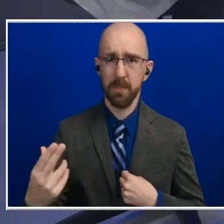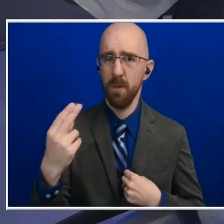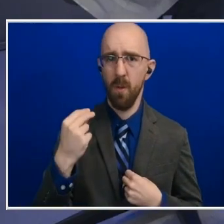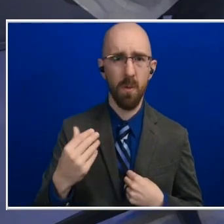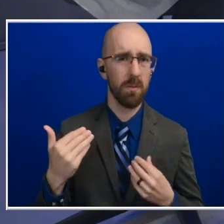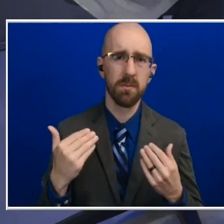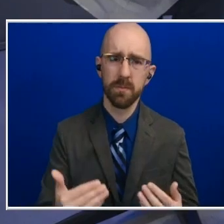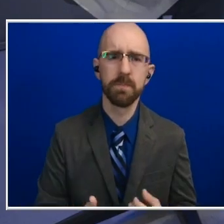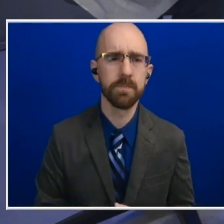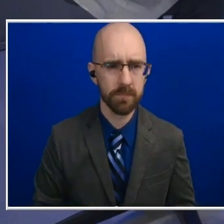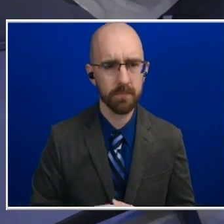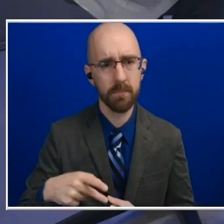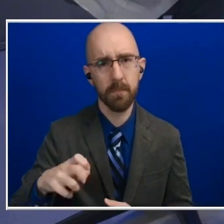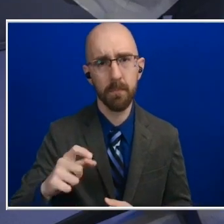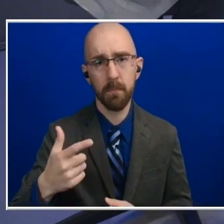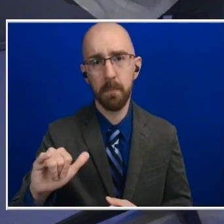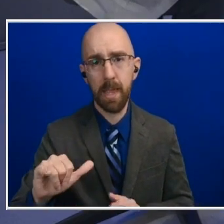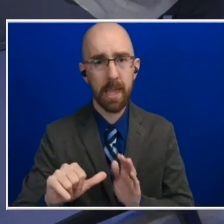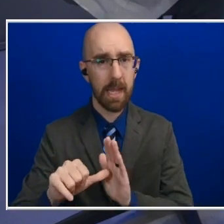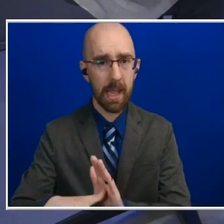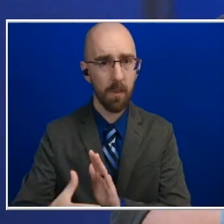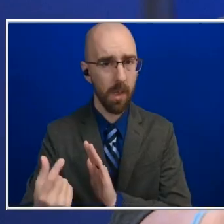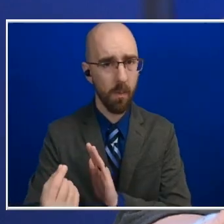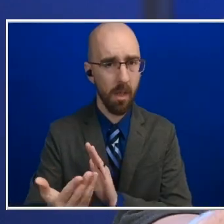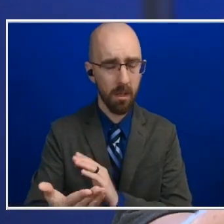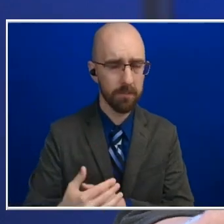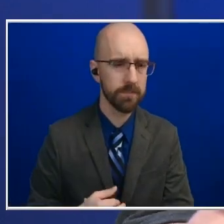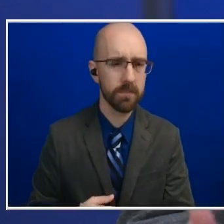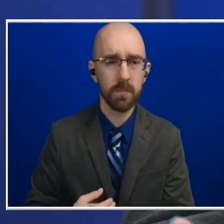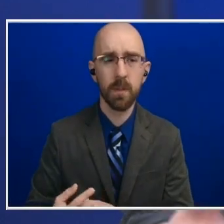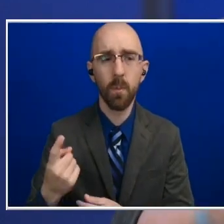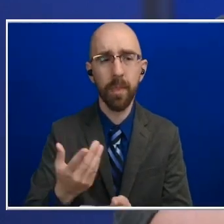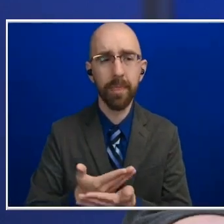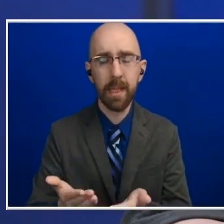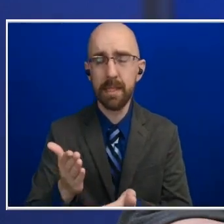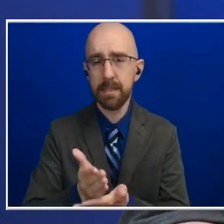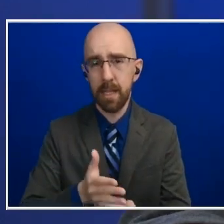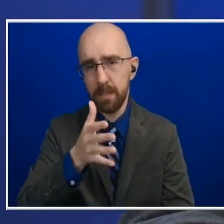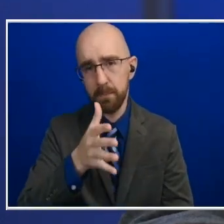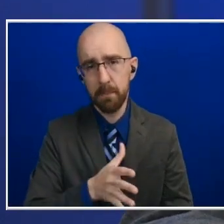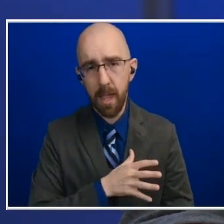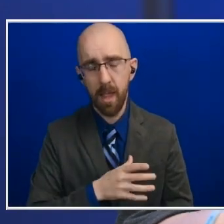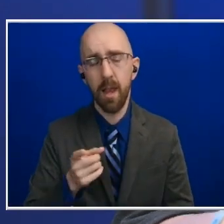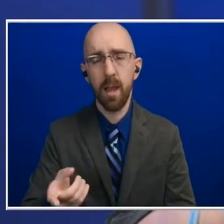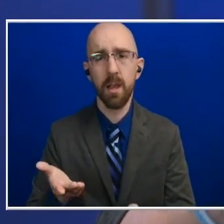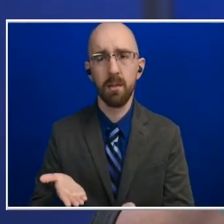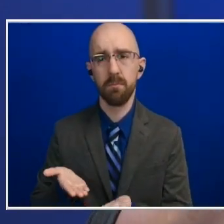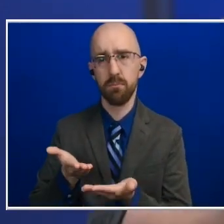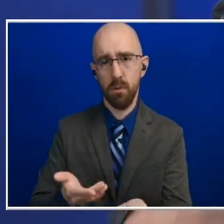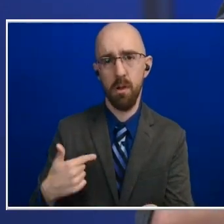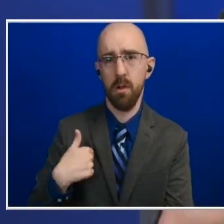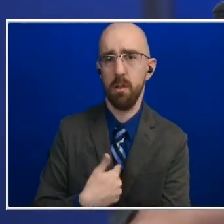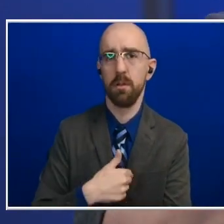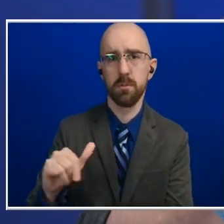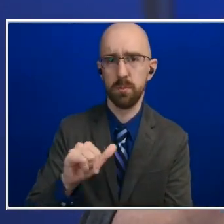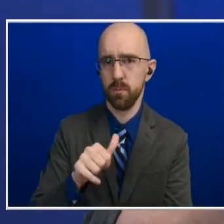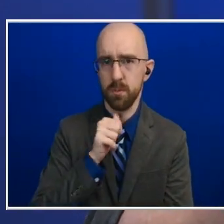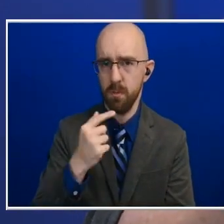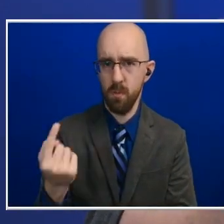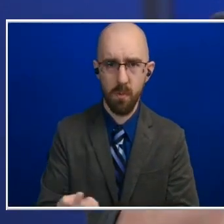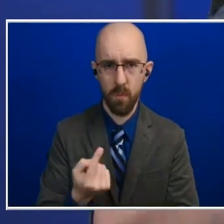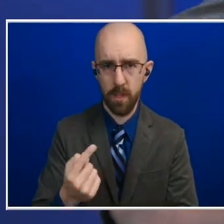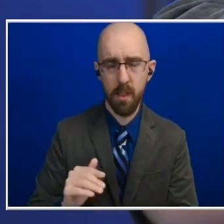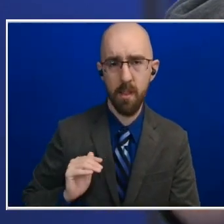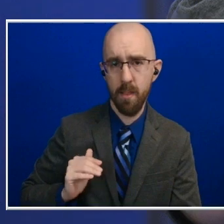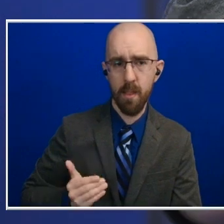the biggest takeaway today? Well, one thing that some of the men have brought to us too is not always was the lump right in their